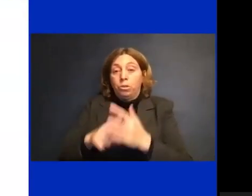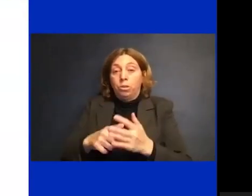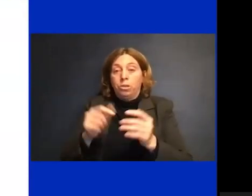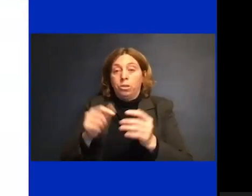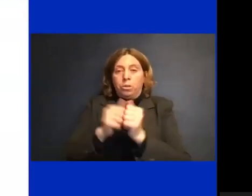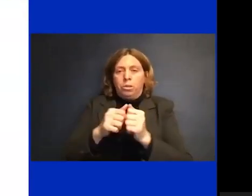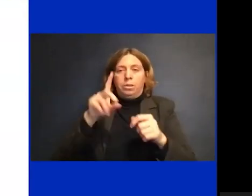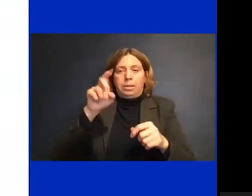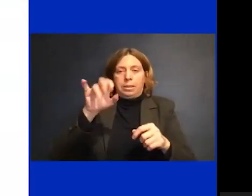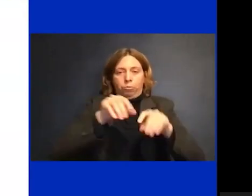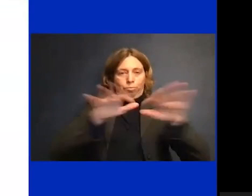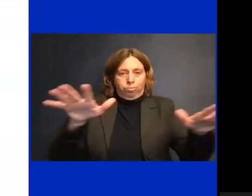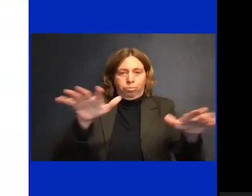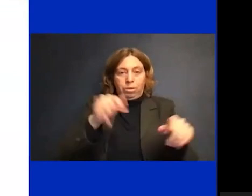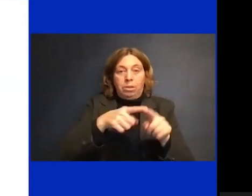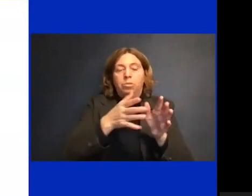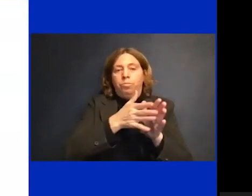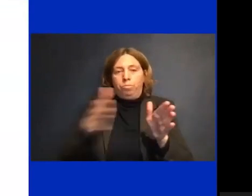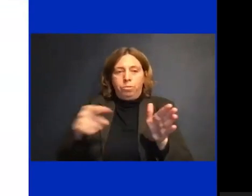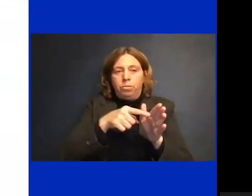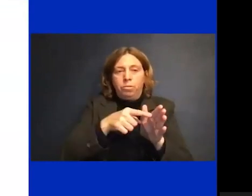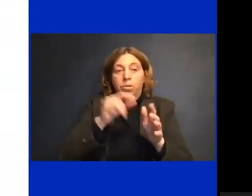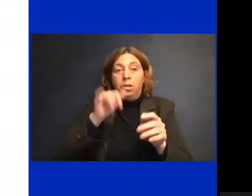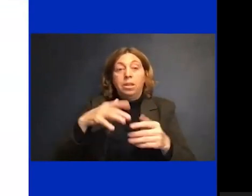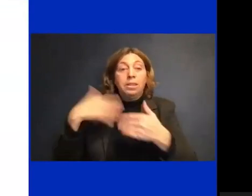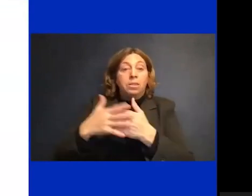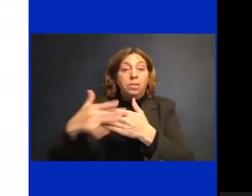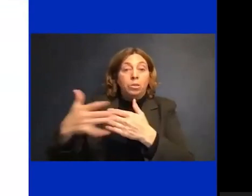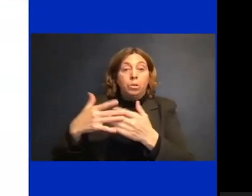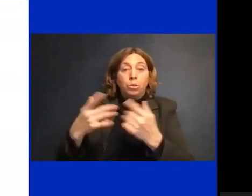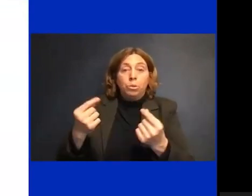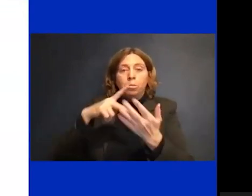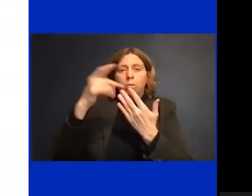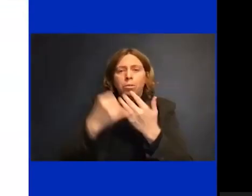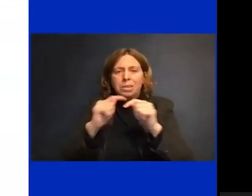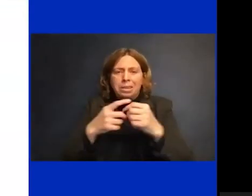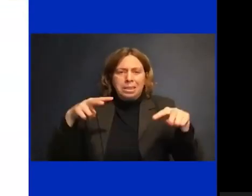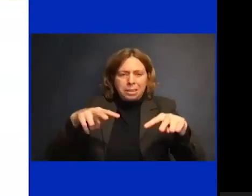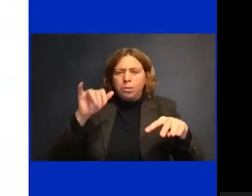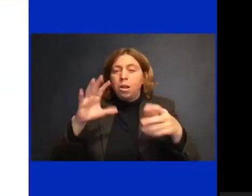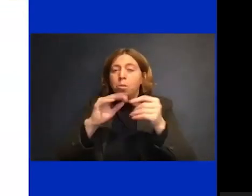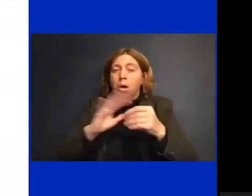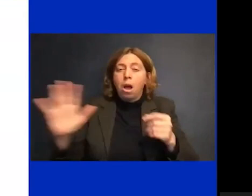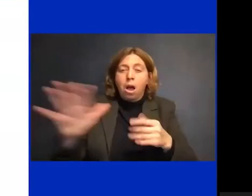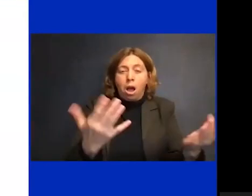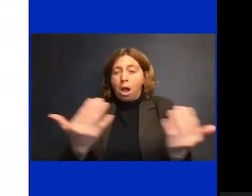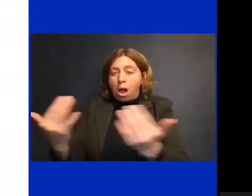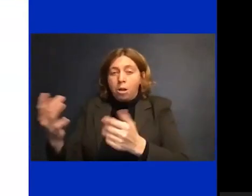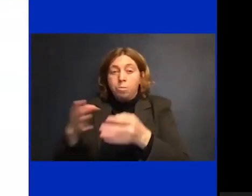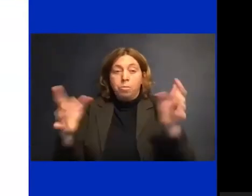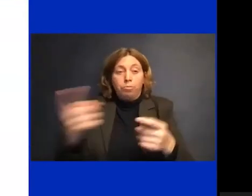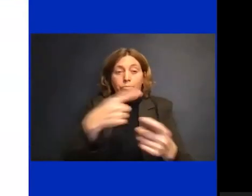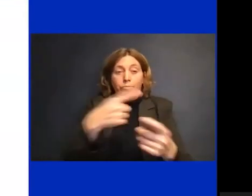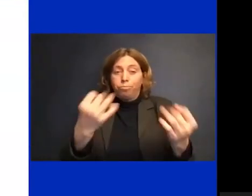with the publication of the DEIS. In terms of the next steps, the project team will consolidate all comments received